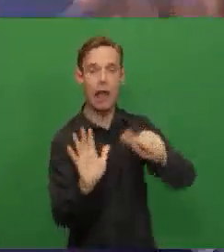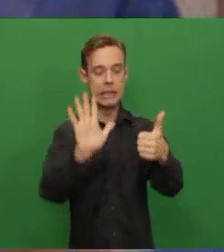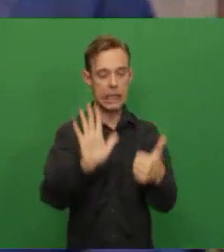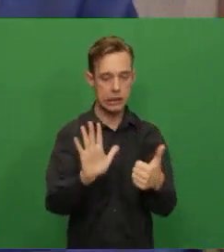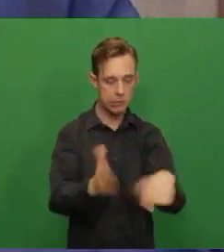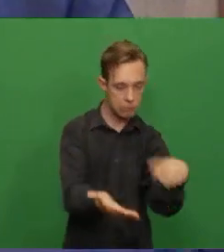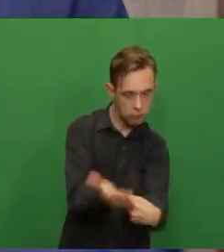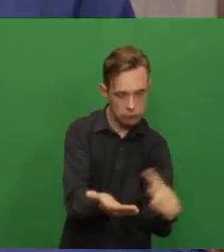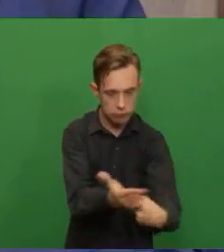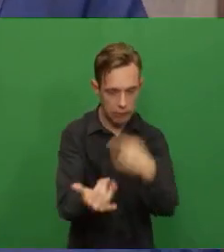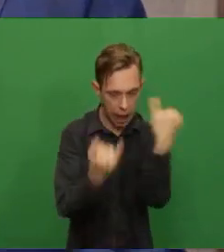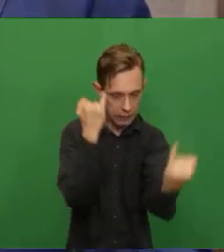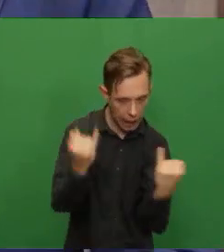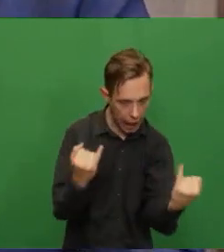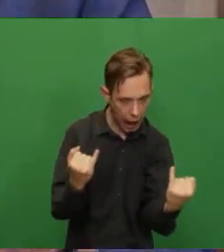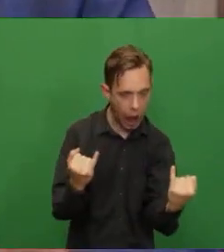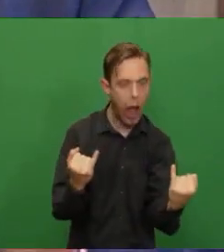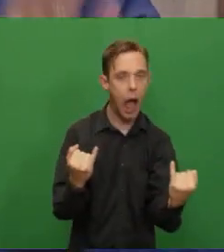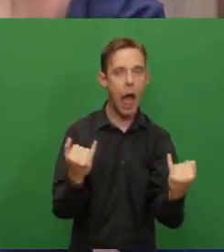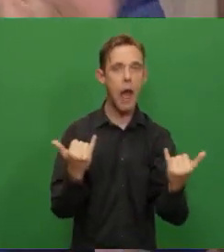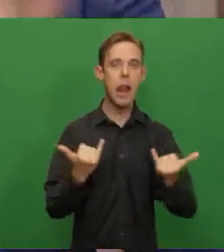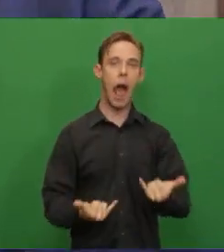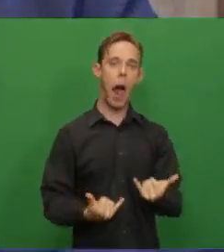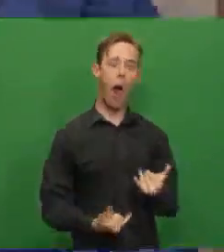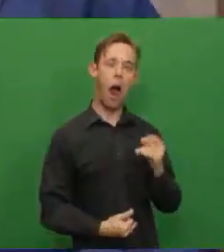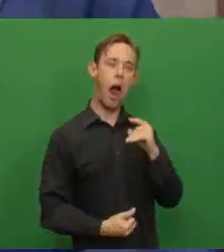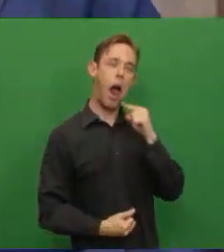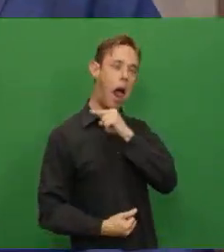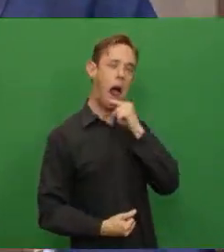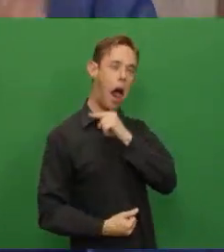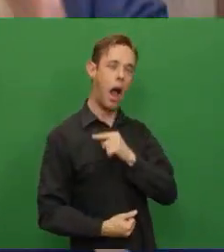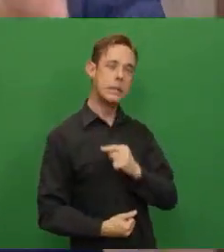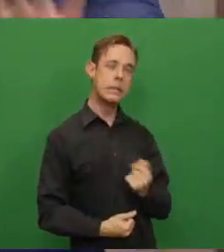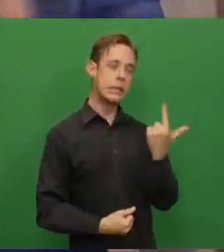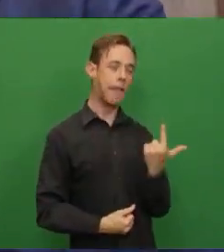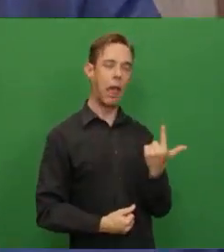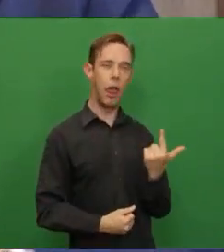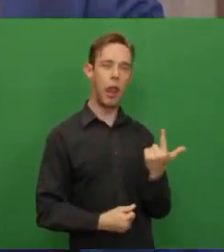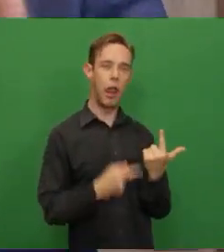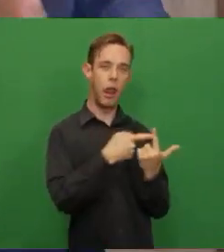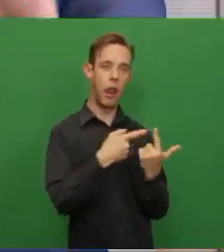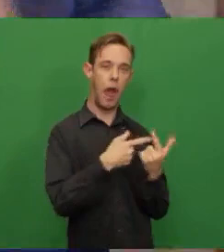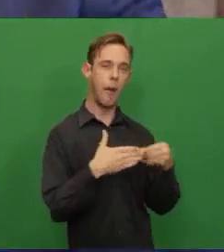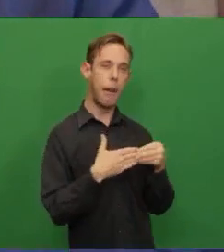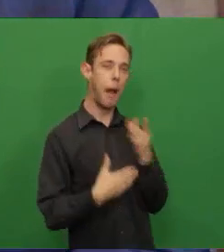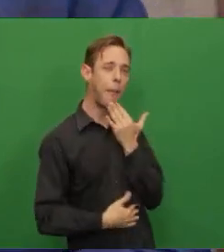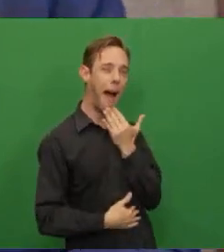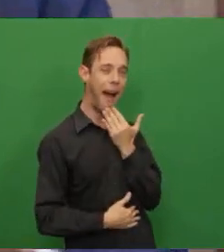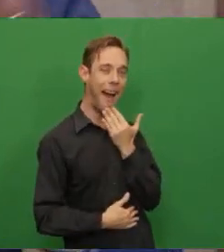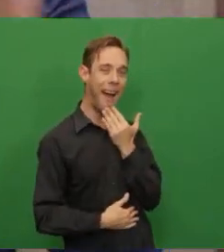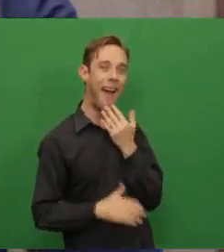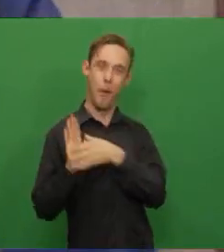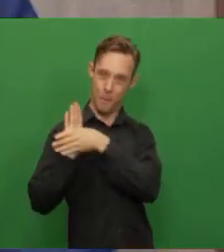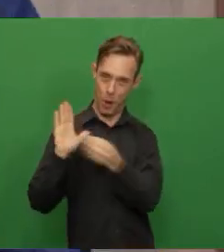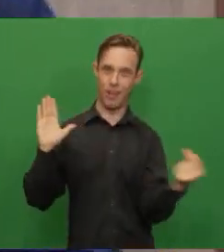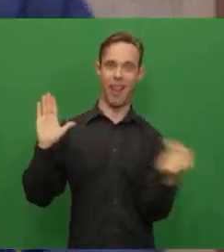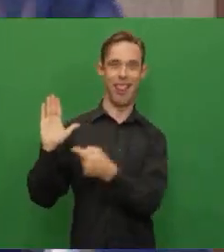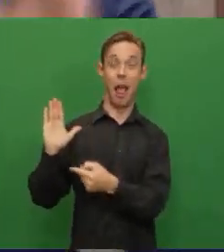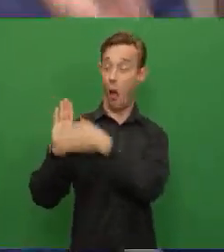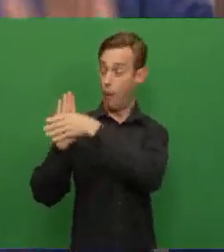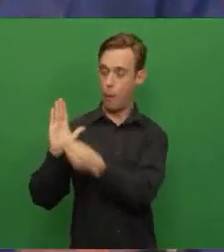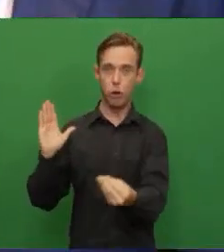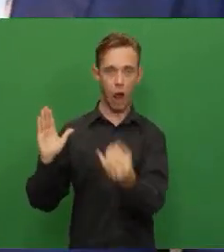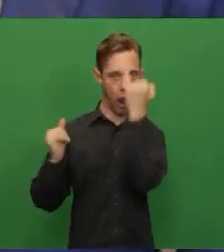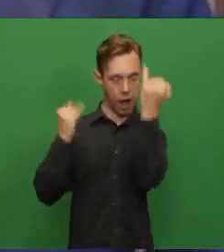also makes an input, and the views of that member are always put here